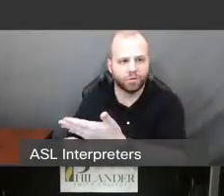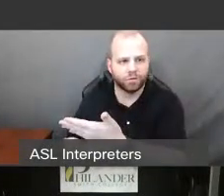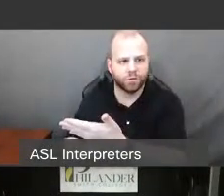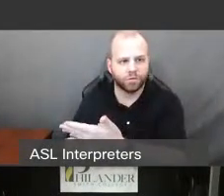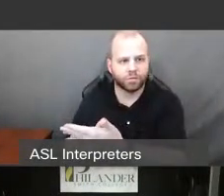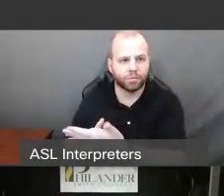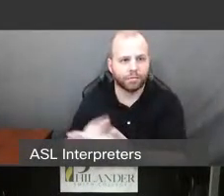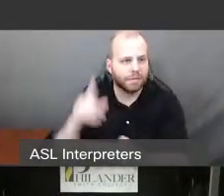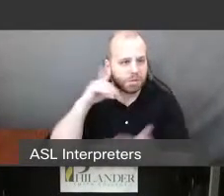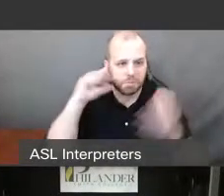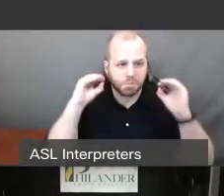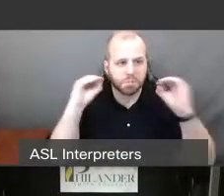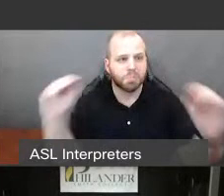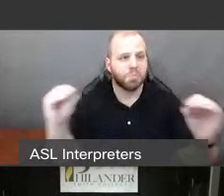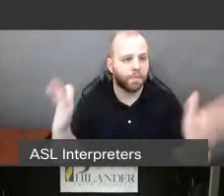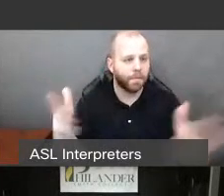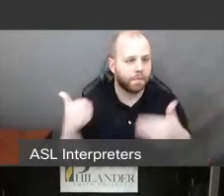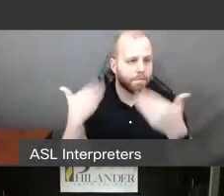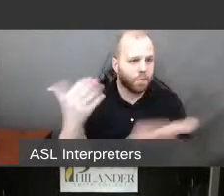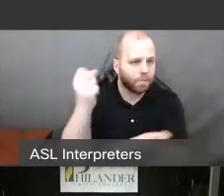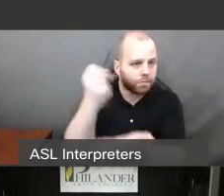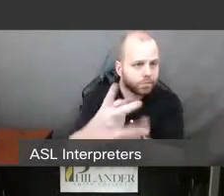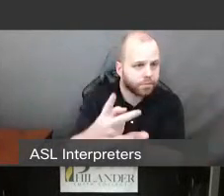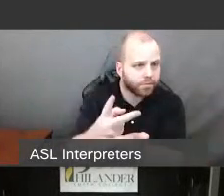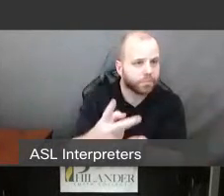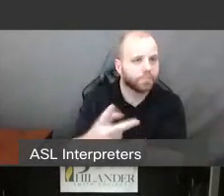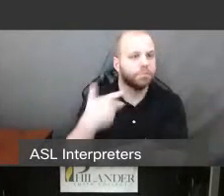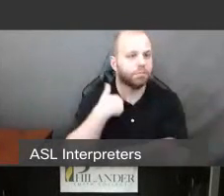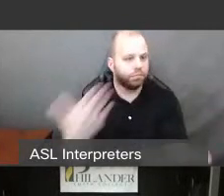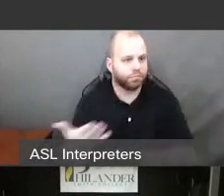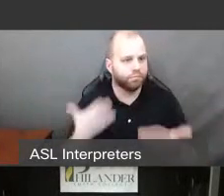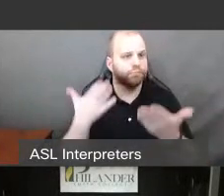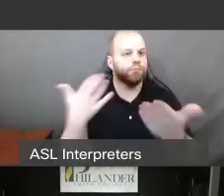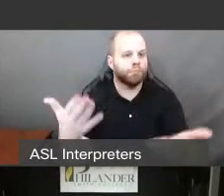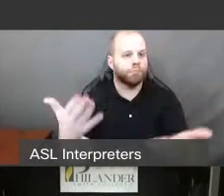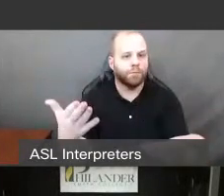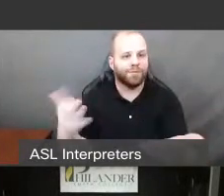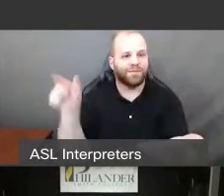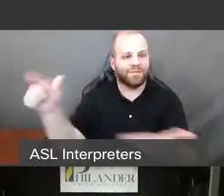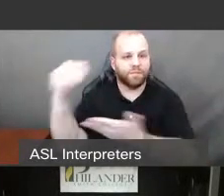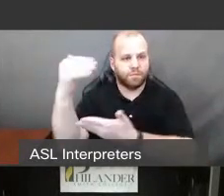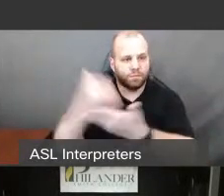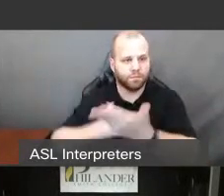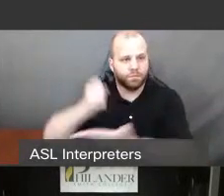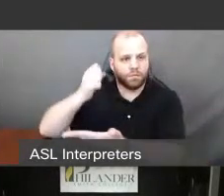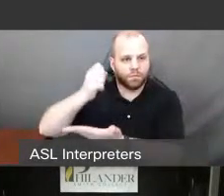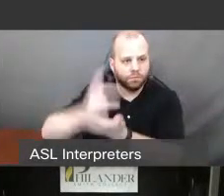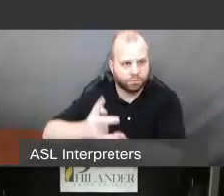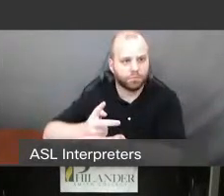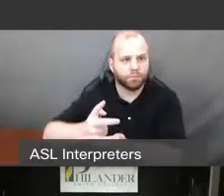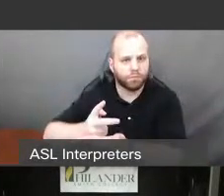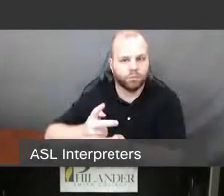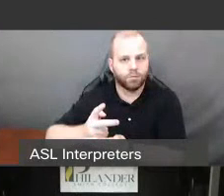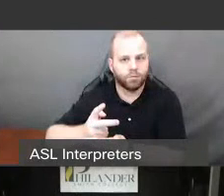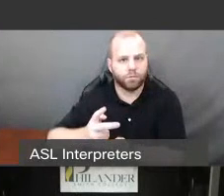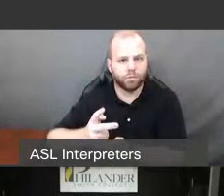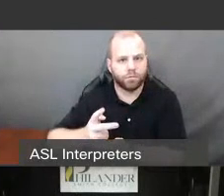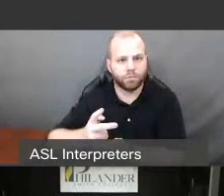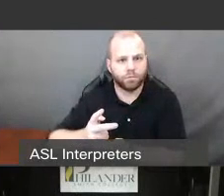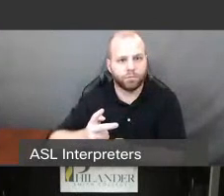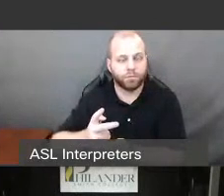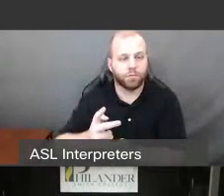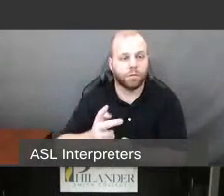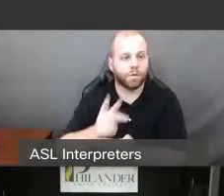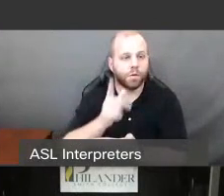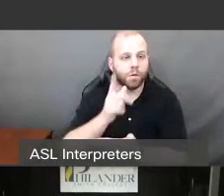Okay, hearing none, motion for approval. I move that we approve the consent agenda together with all staff comments and conditions. Okay, we have a